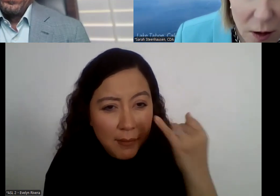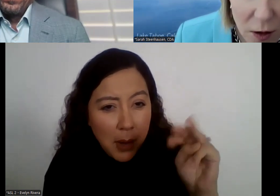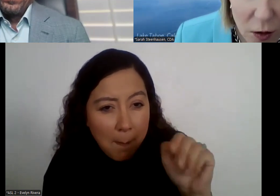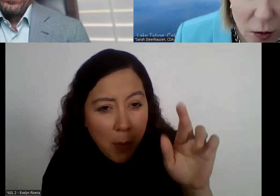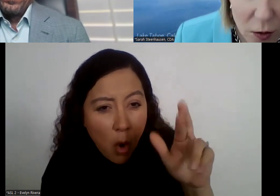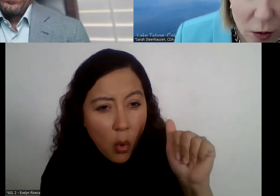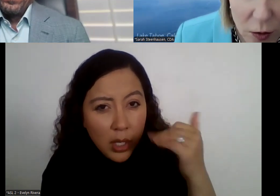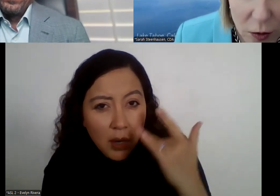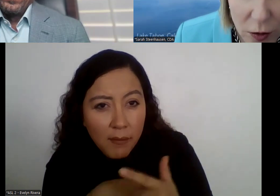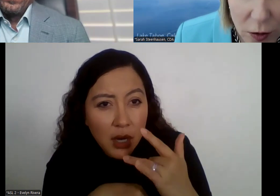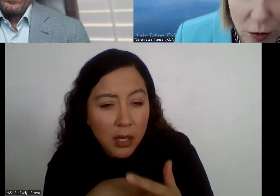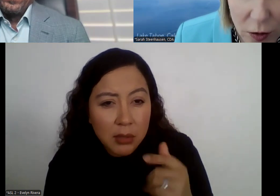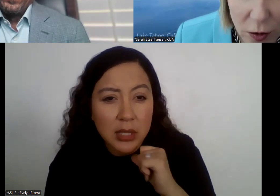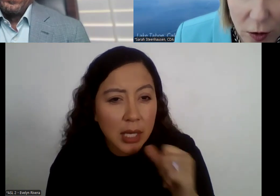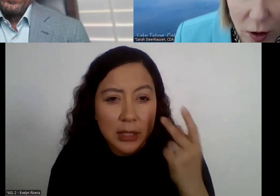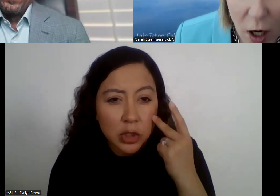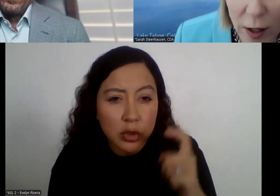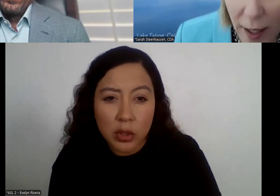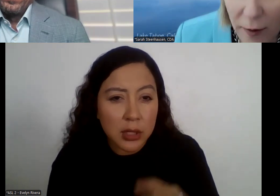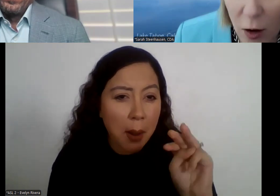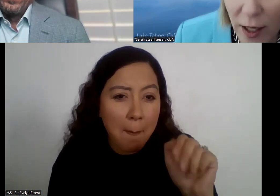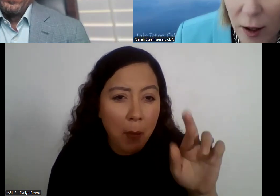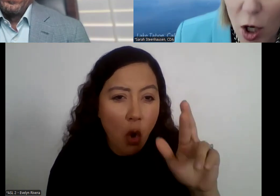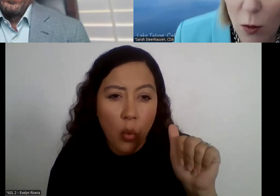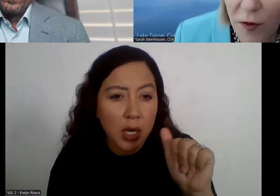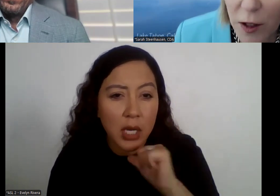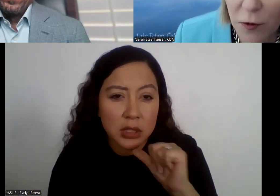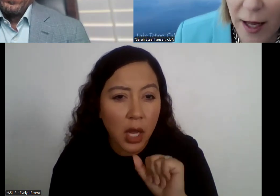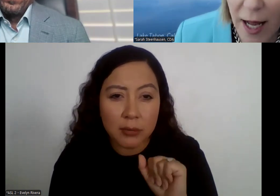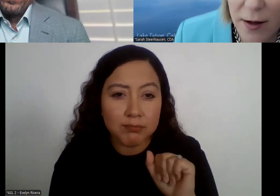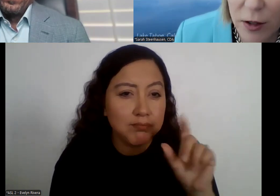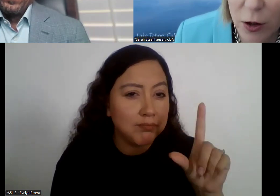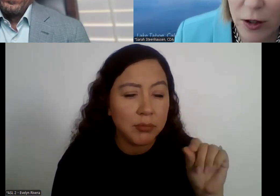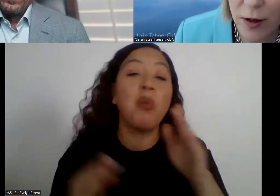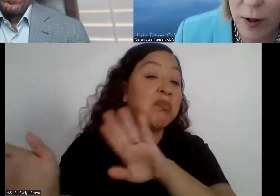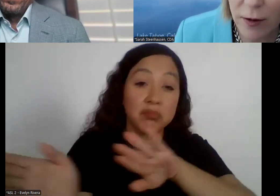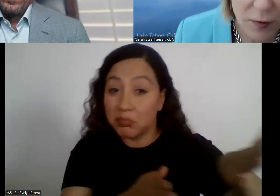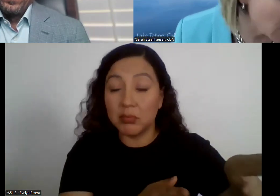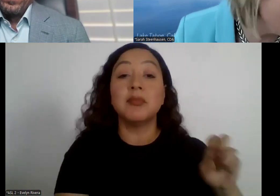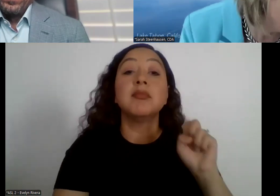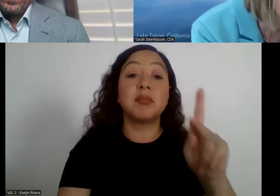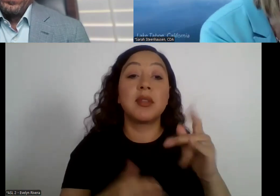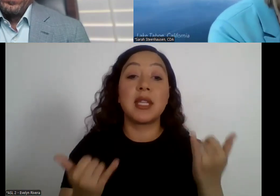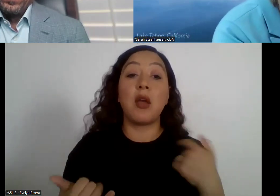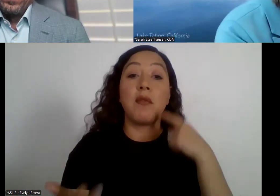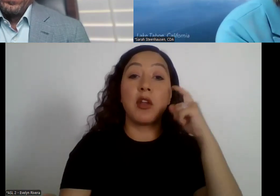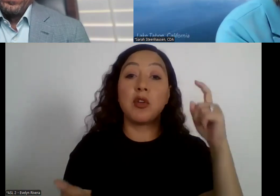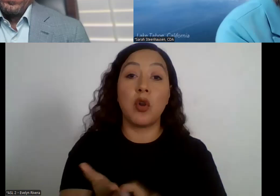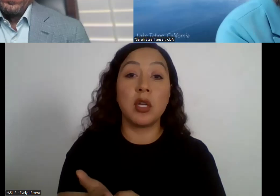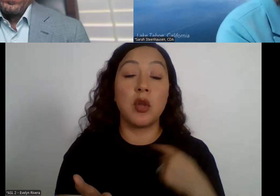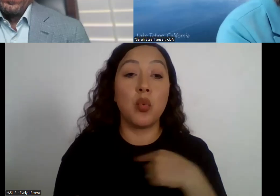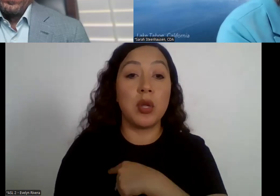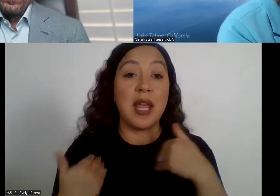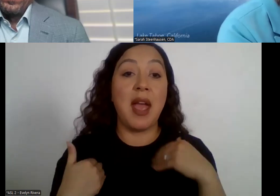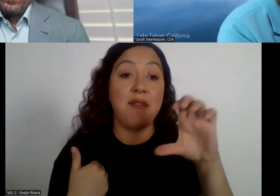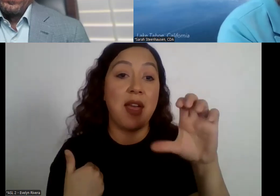It doesn't appear that Maria's coming off mute. Okay. Well, thank you for that. I haven't noted that we have Candy,